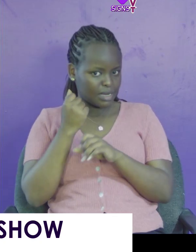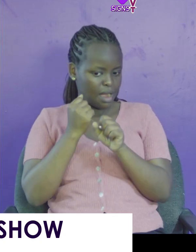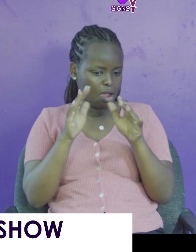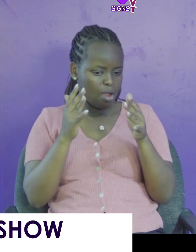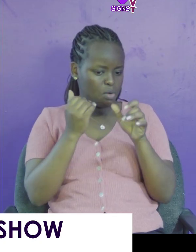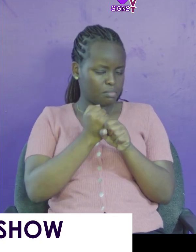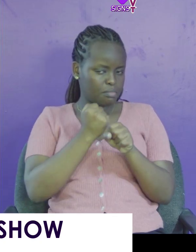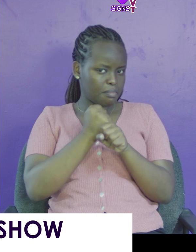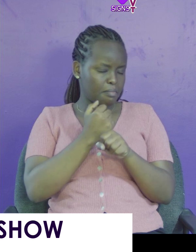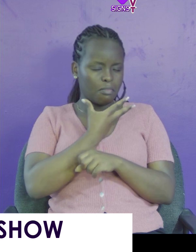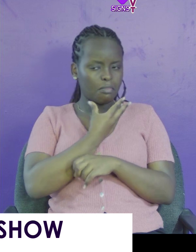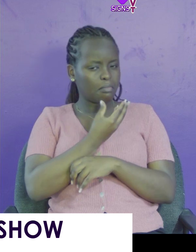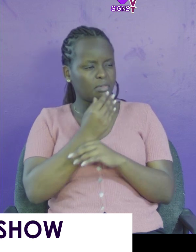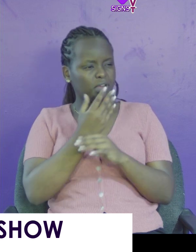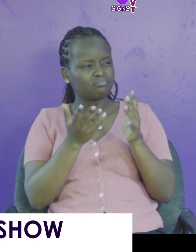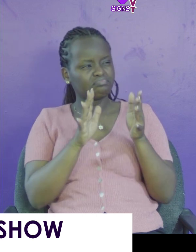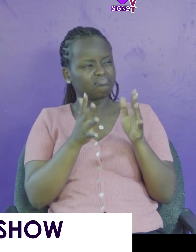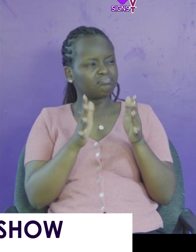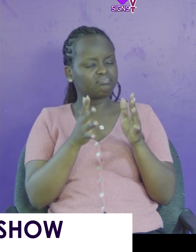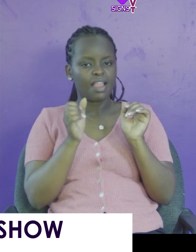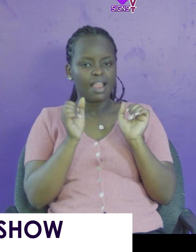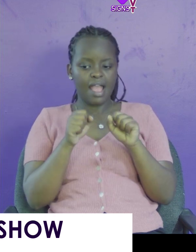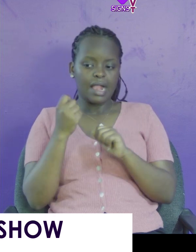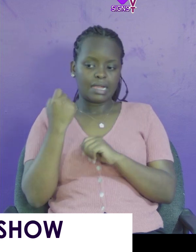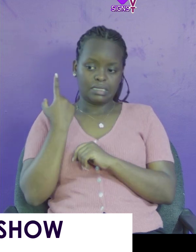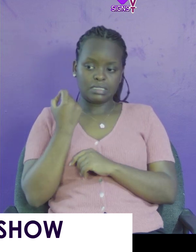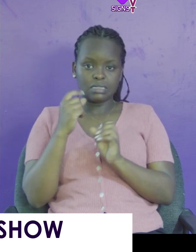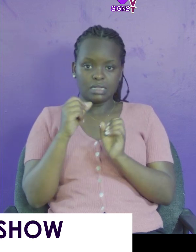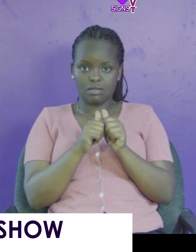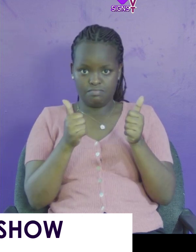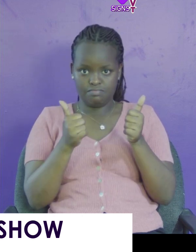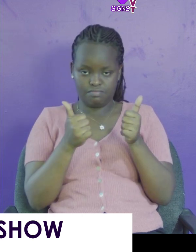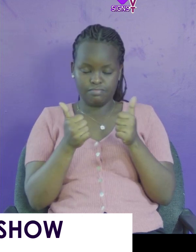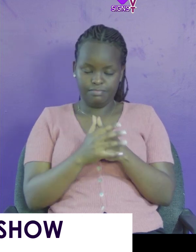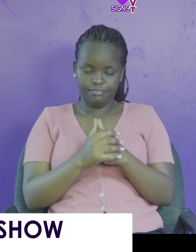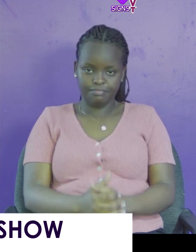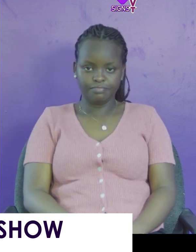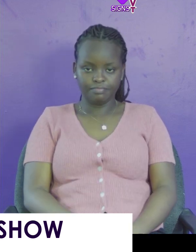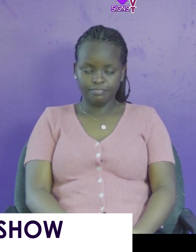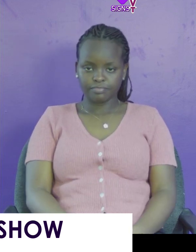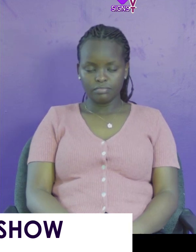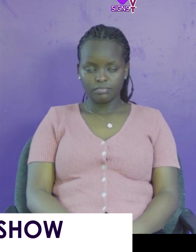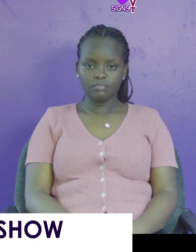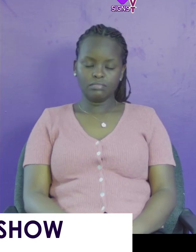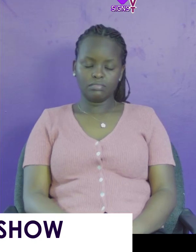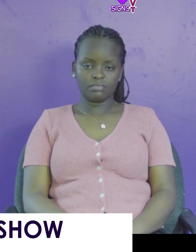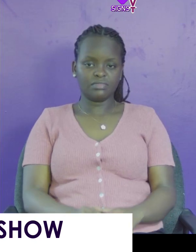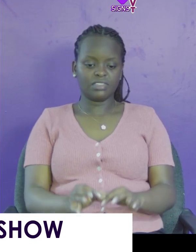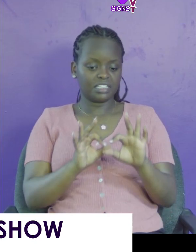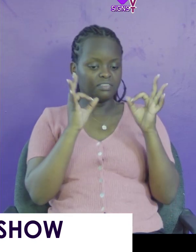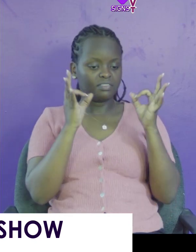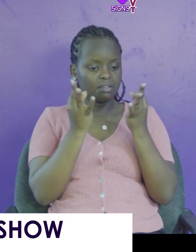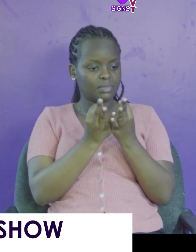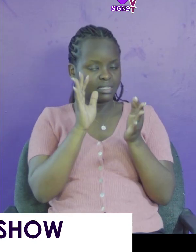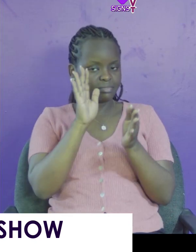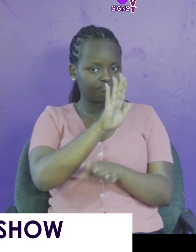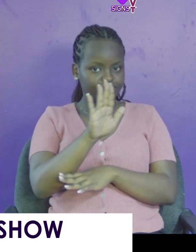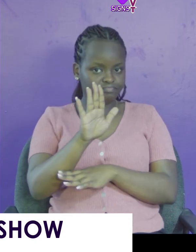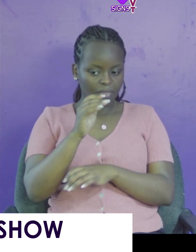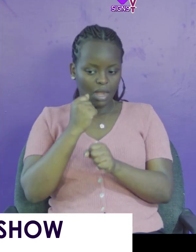operate today, you may just be able to have more joy in your families, Yes. in